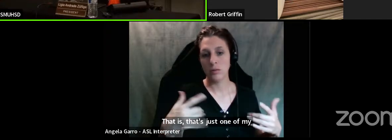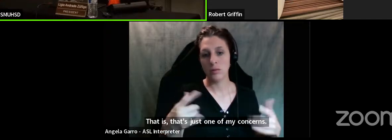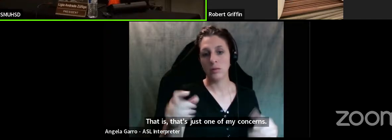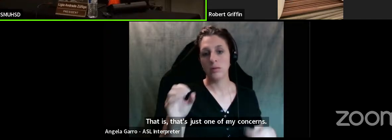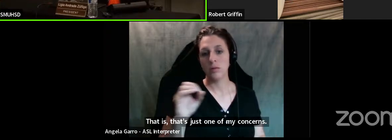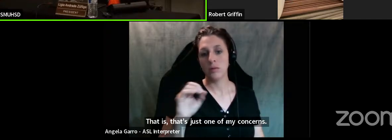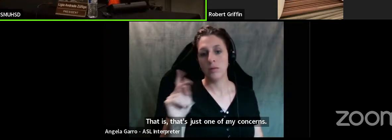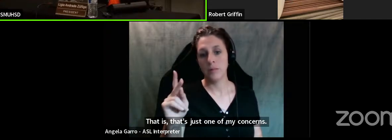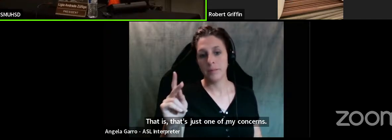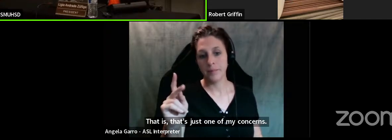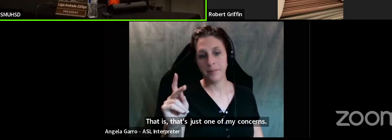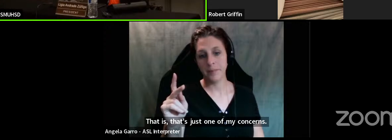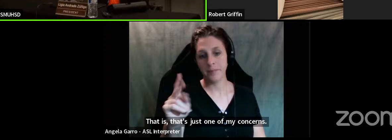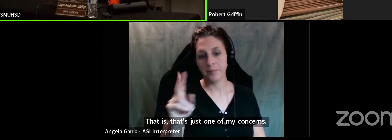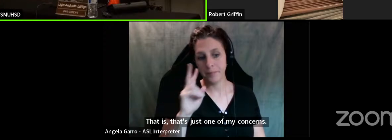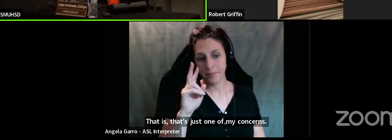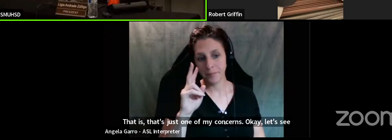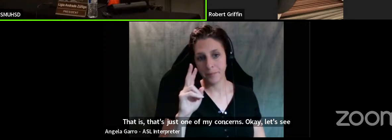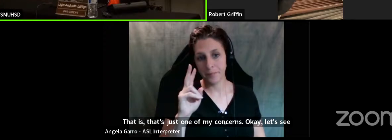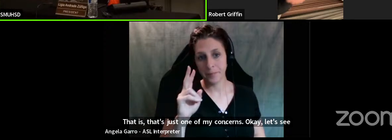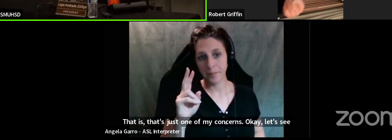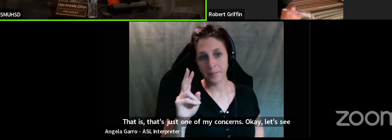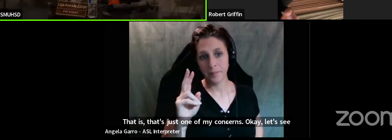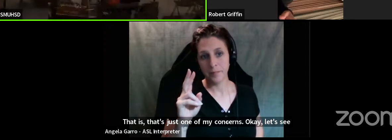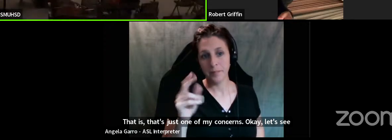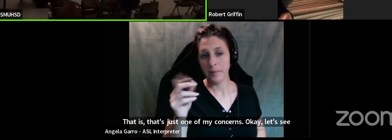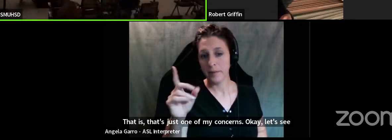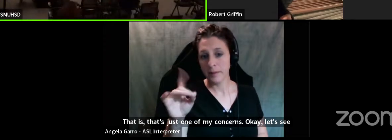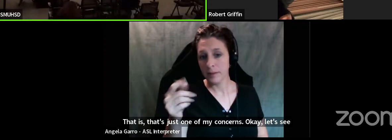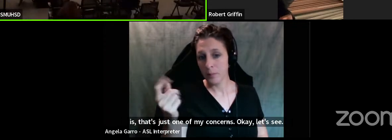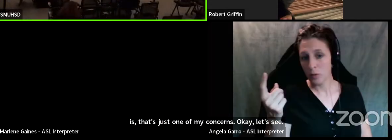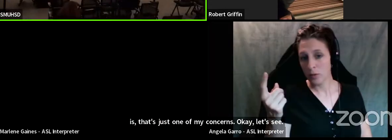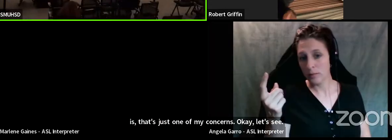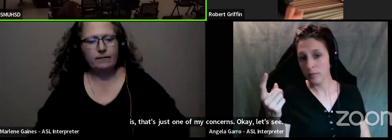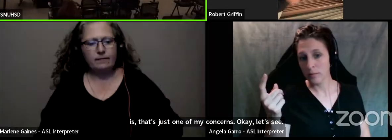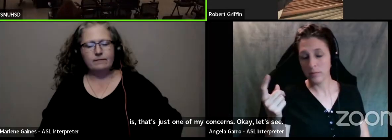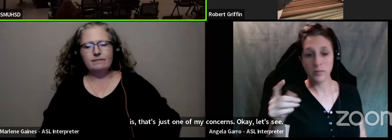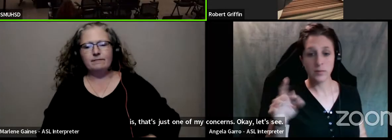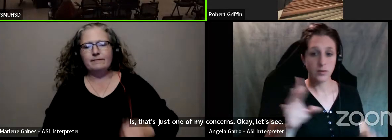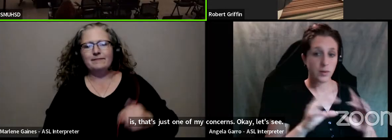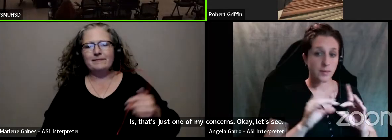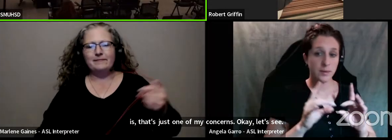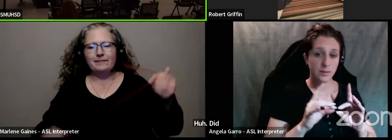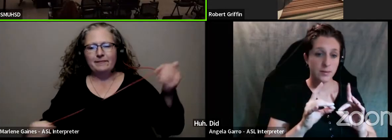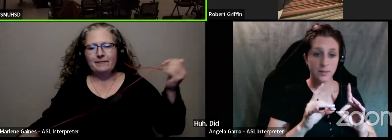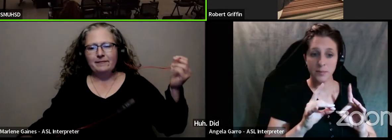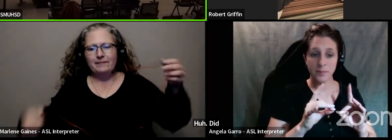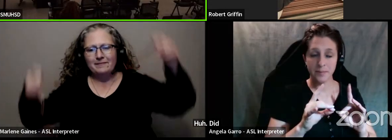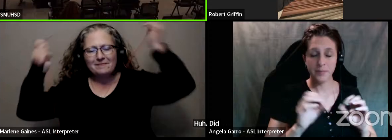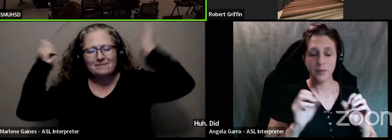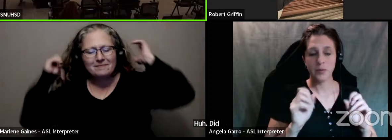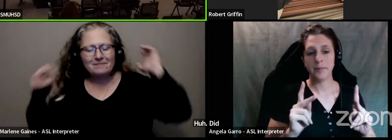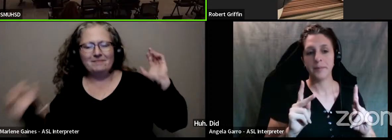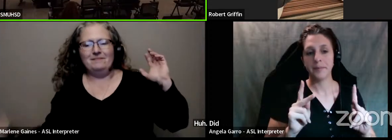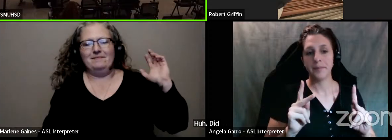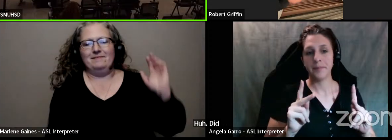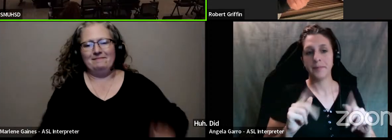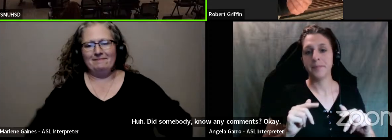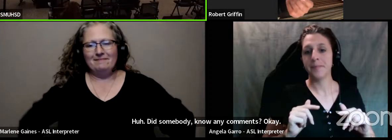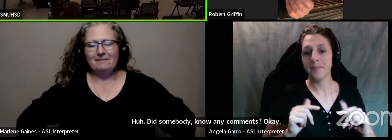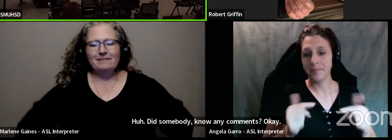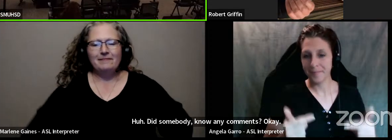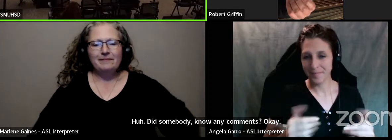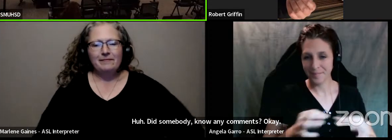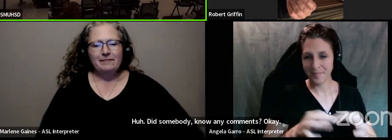Okay, let's see. Did somebody, no? Any comments? No? Okay. Let's